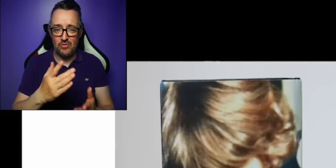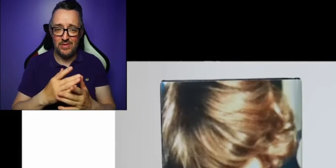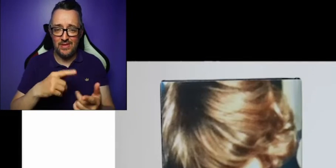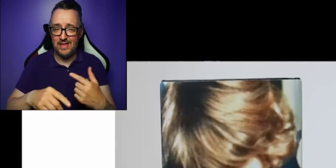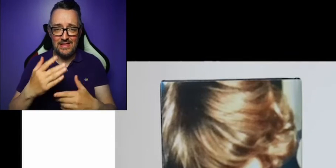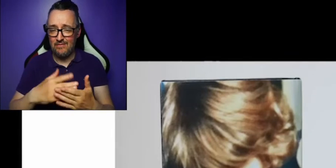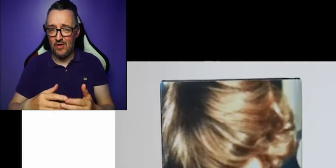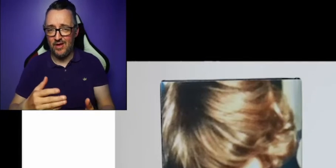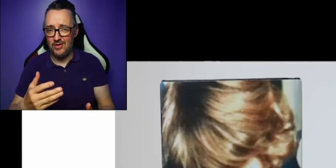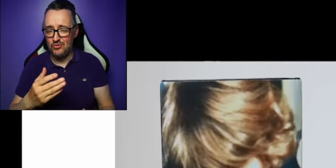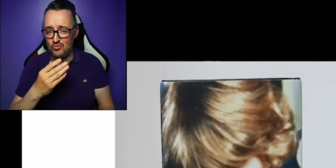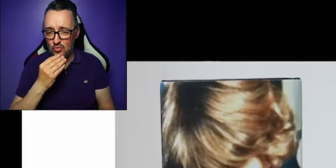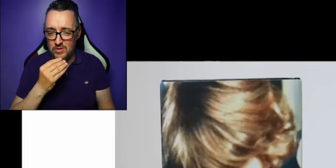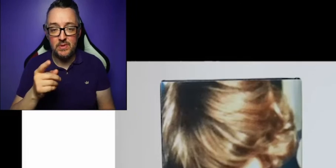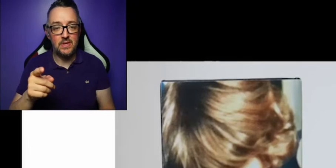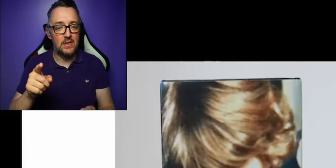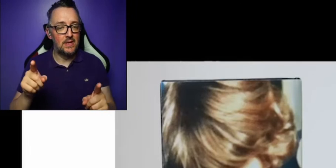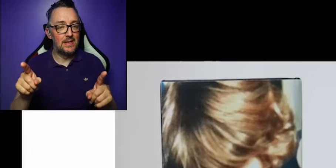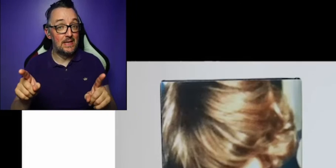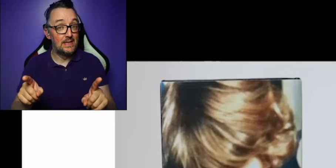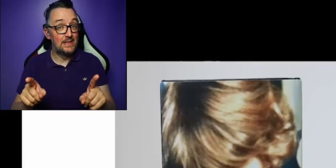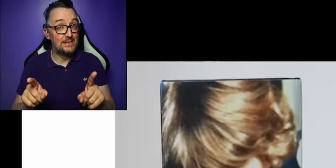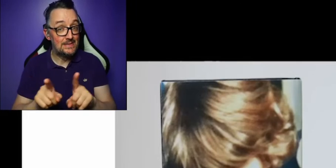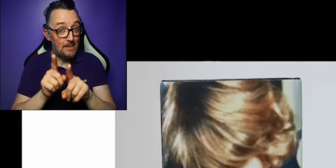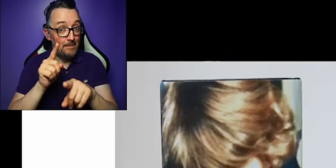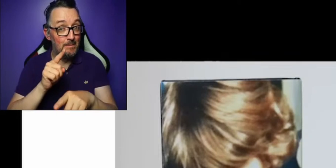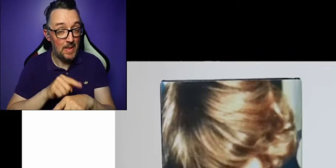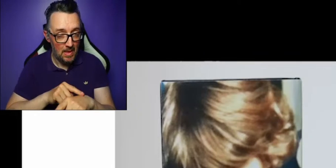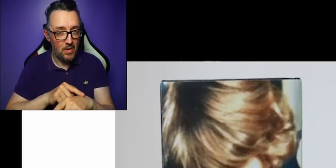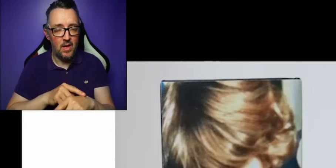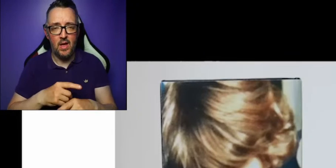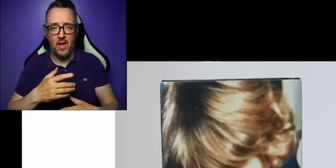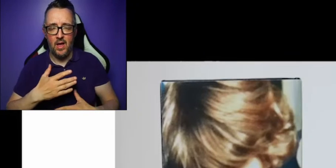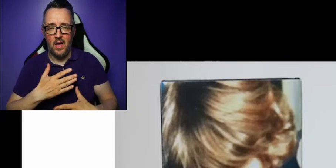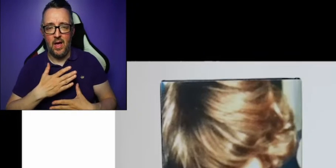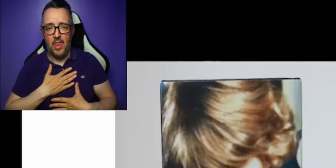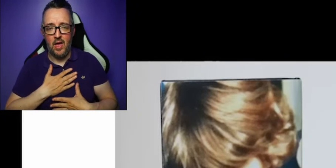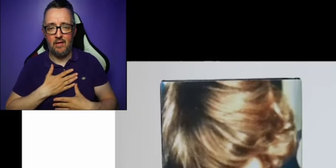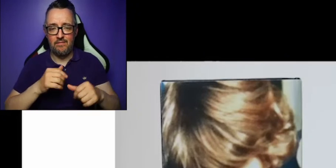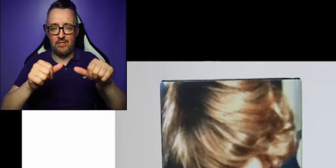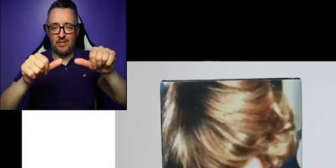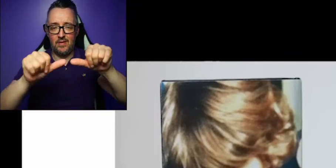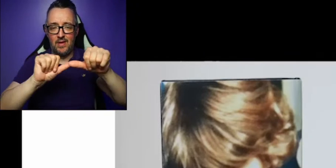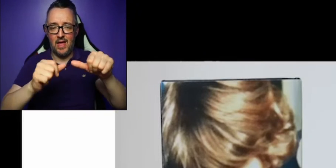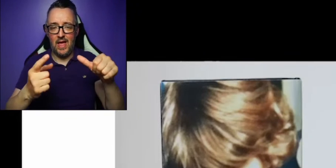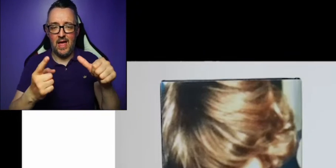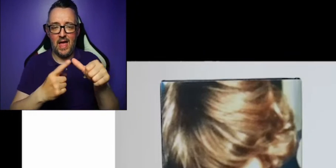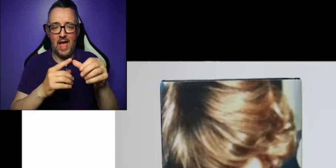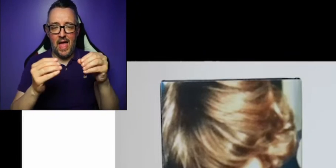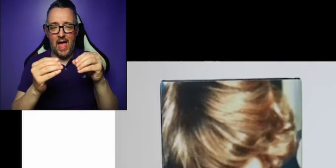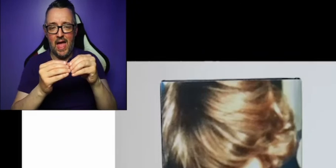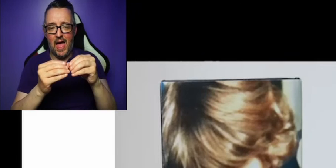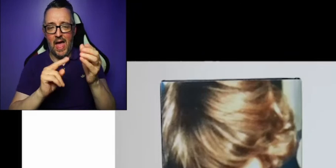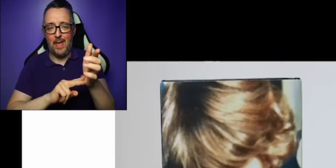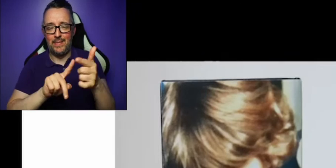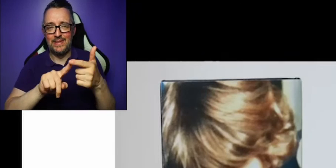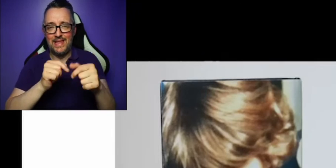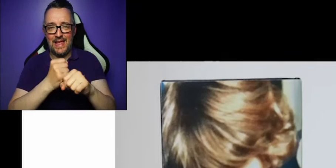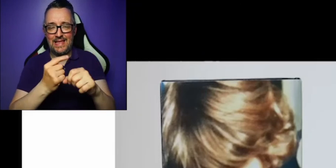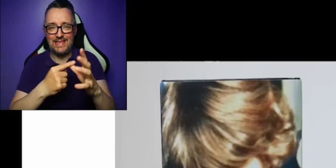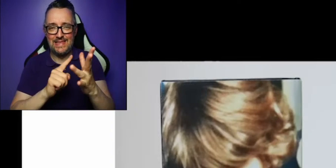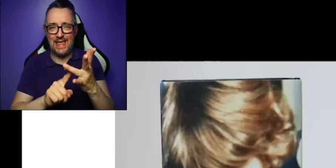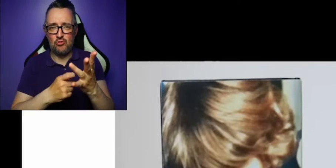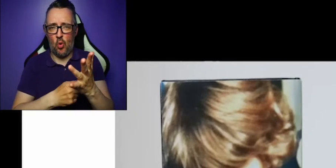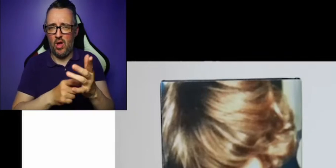not really. And then I also loved the way that it was sort of next to abnegator and